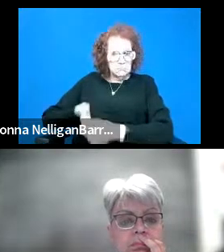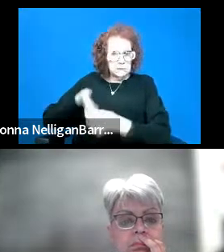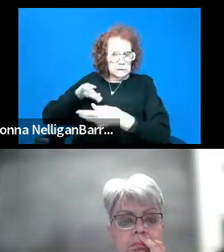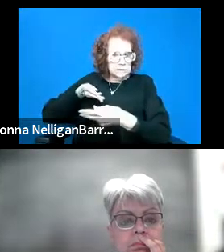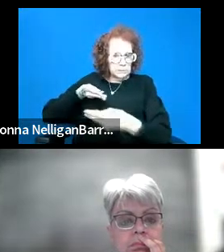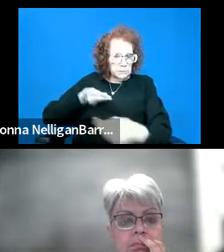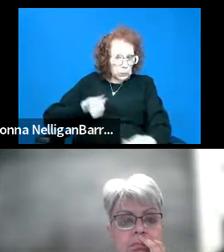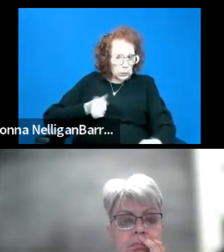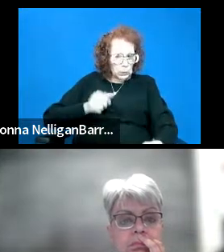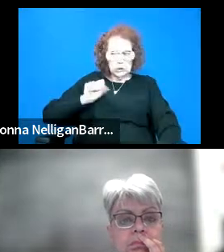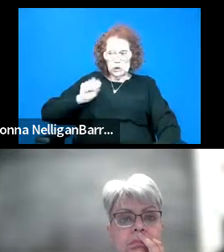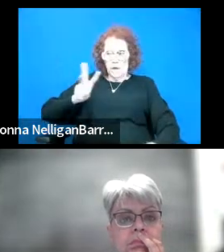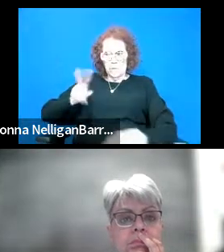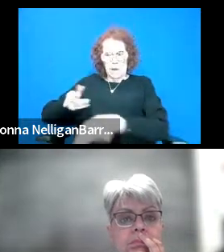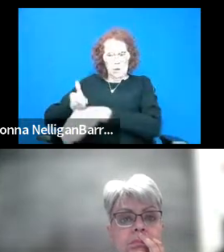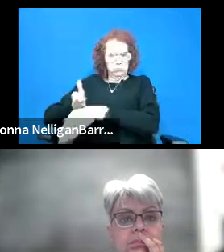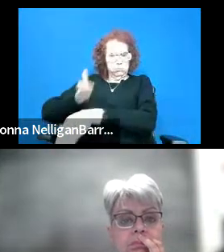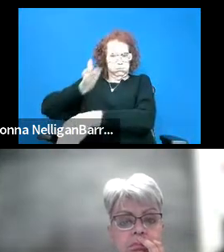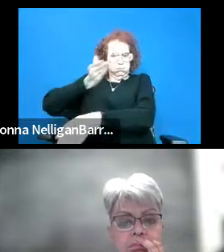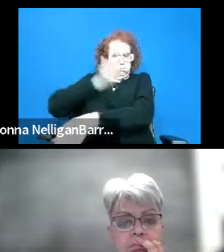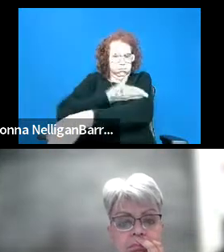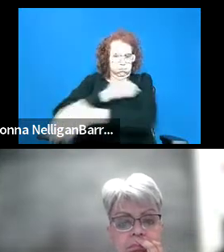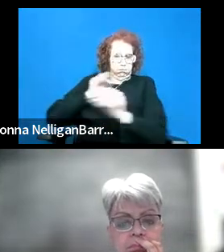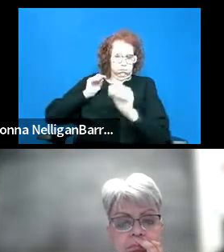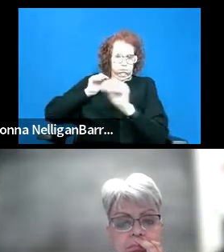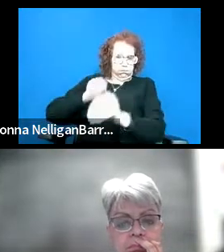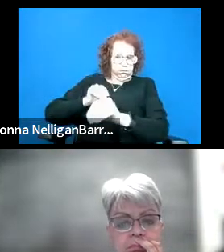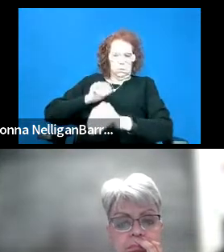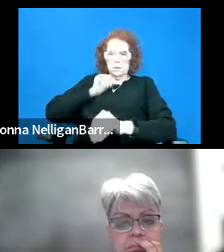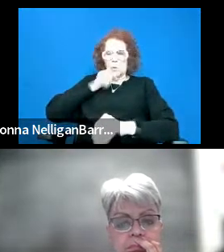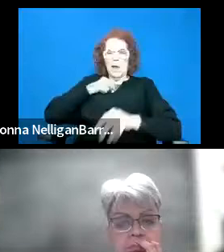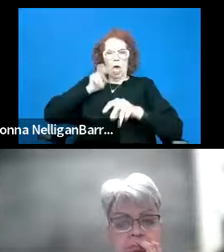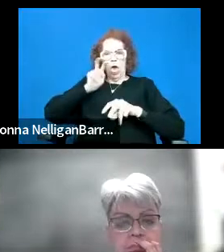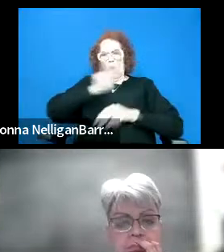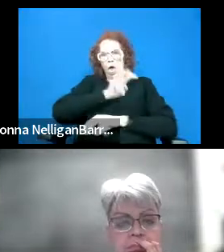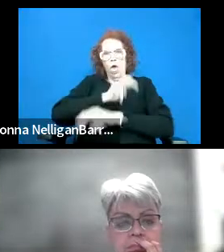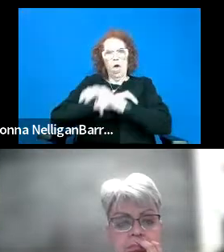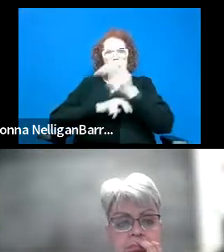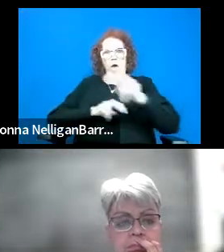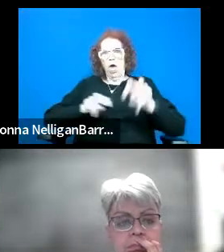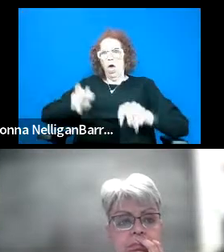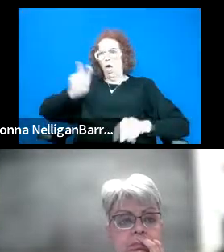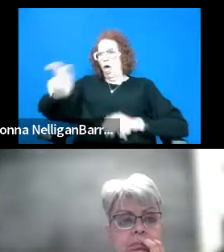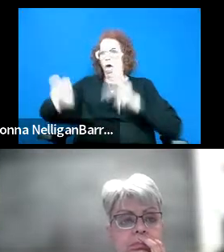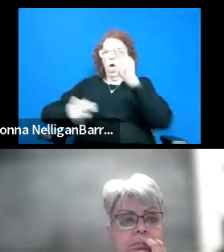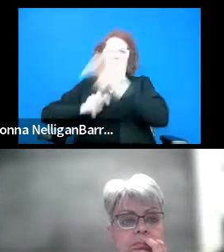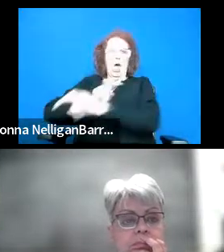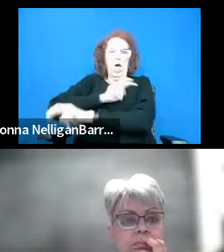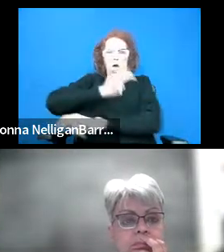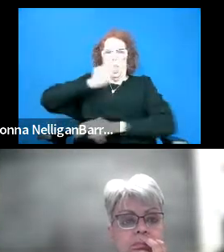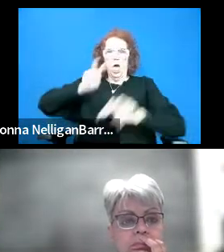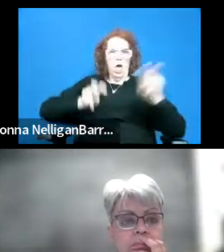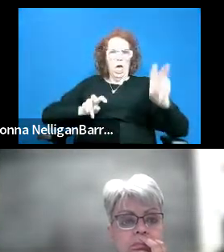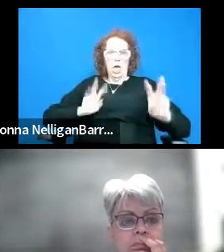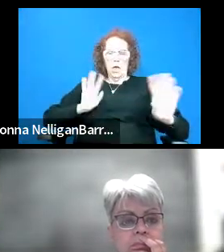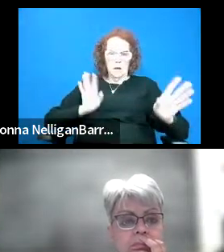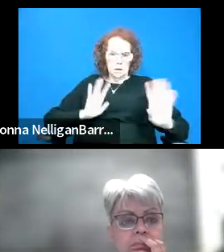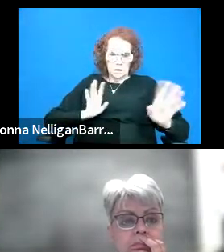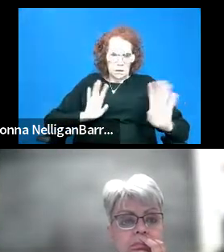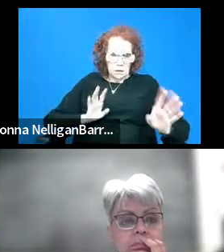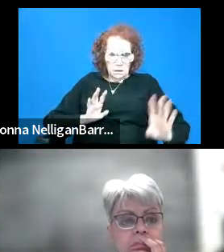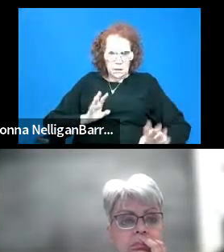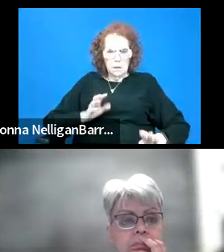don't have 800 steps to get something done. So we're keeping track of our to-do list after implementation. We